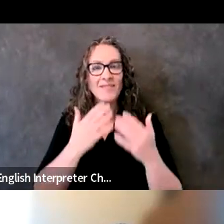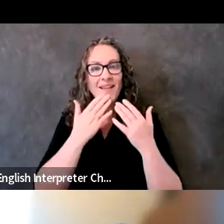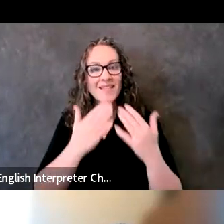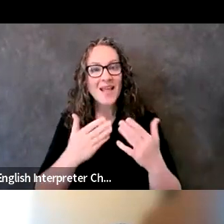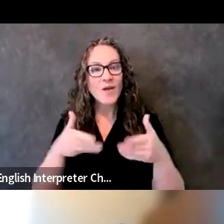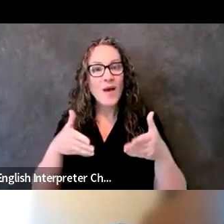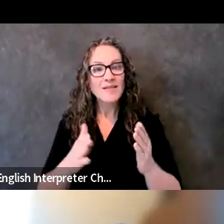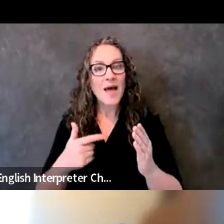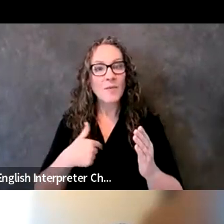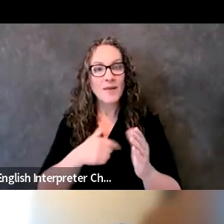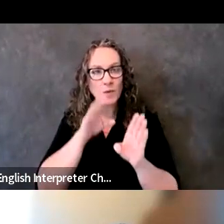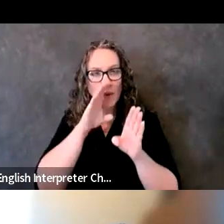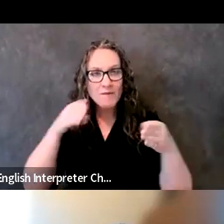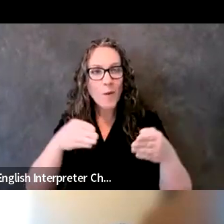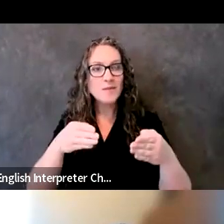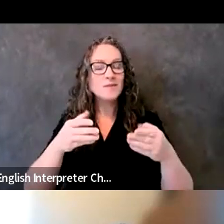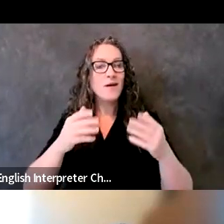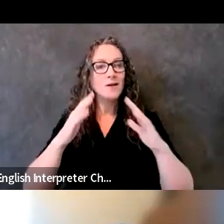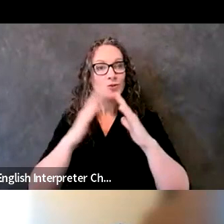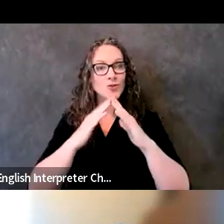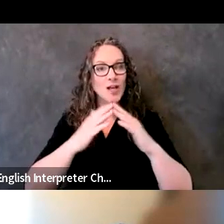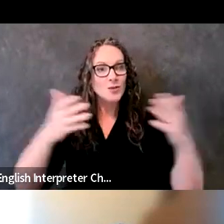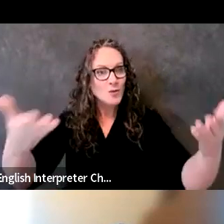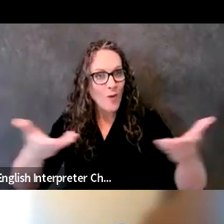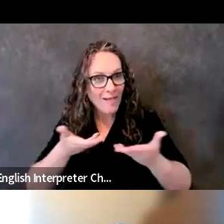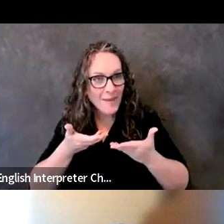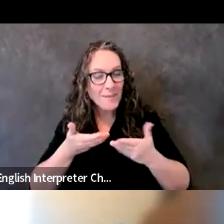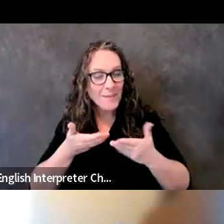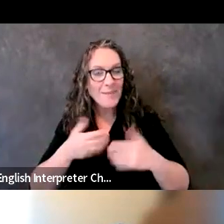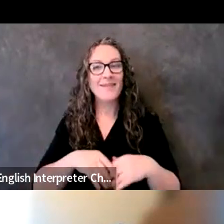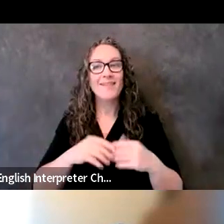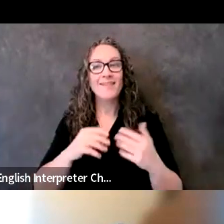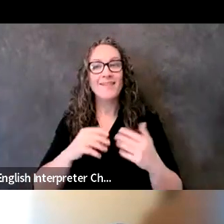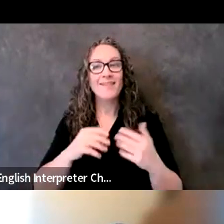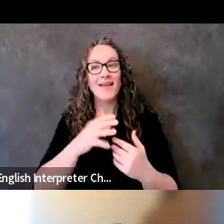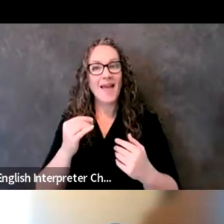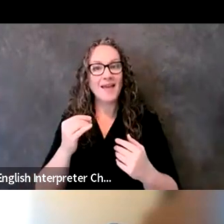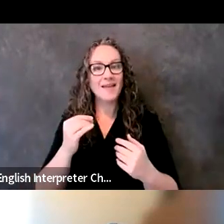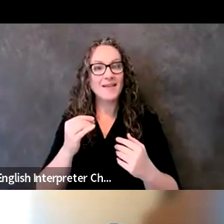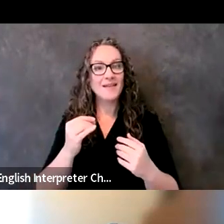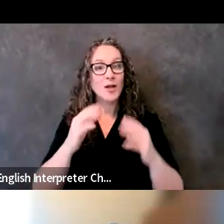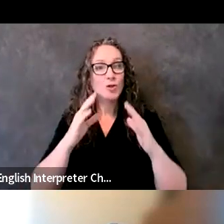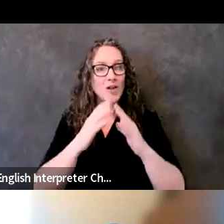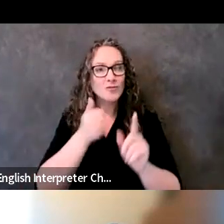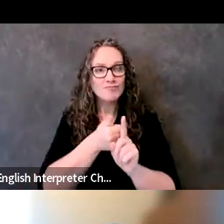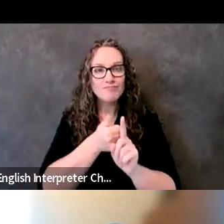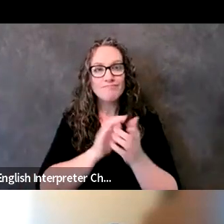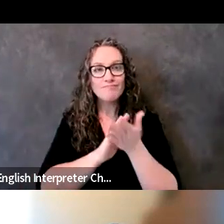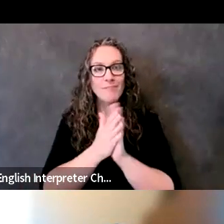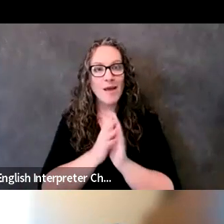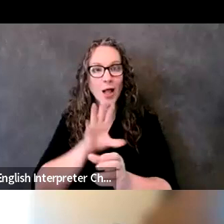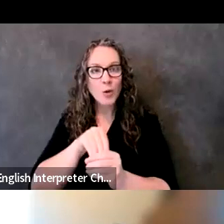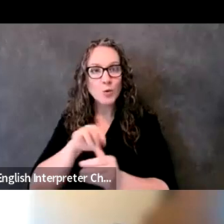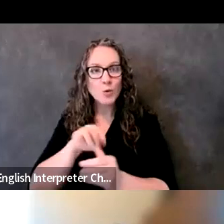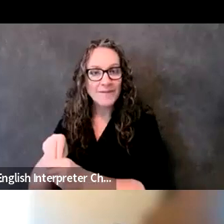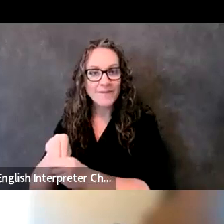on welcoming shelters and inclusive shelters as a newer member of emergency management,